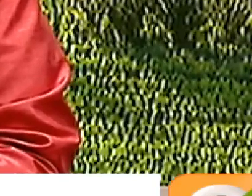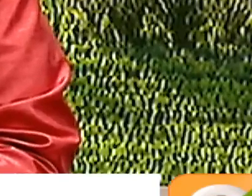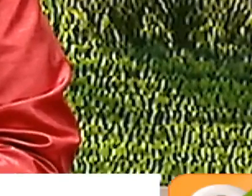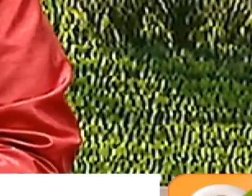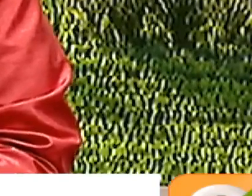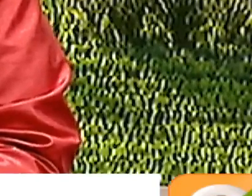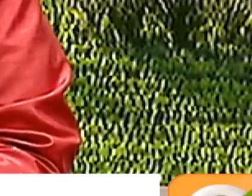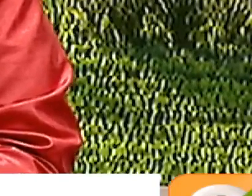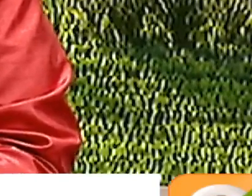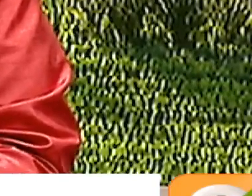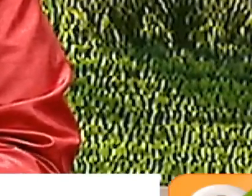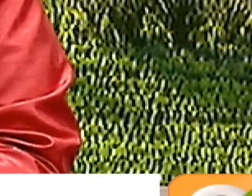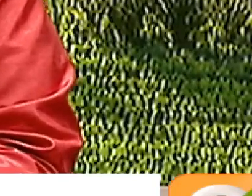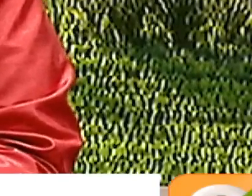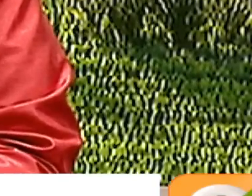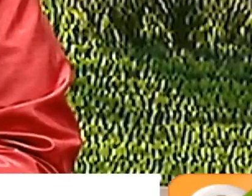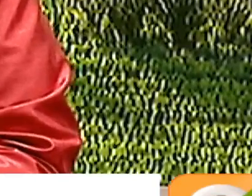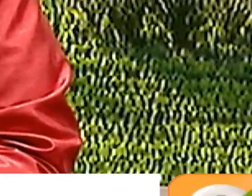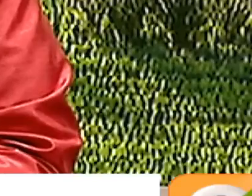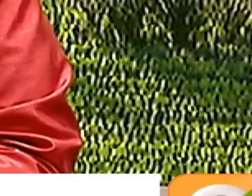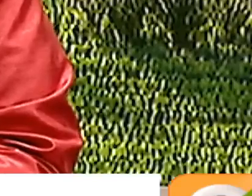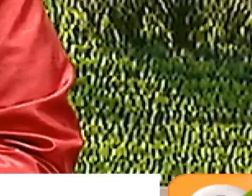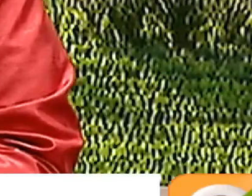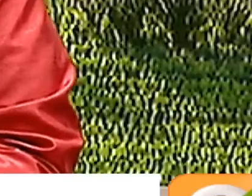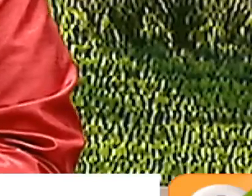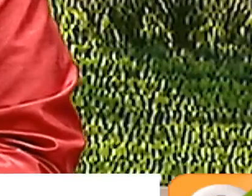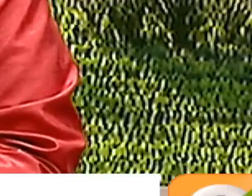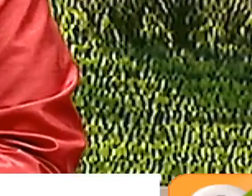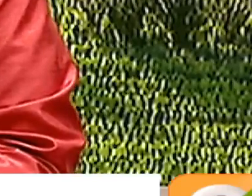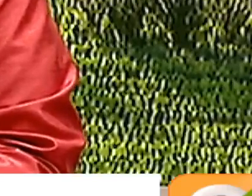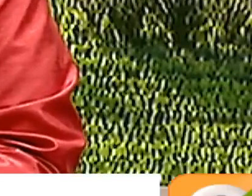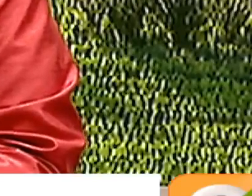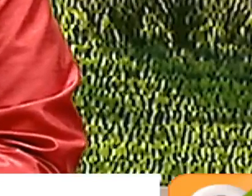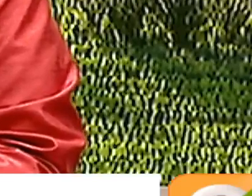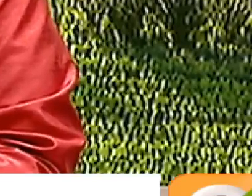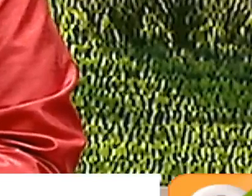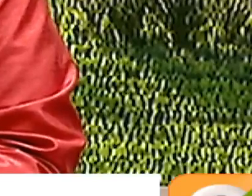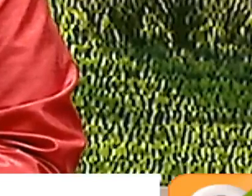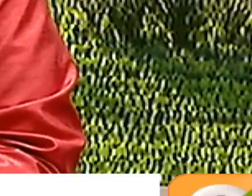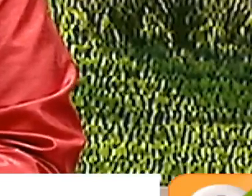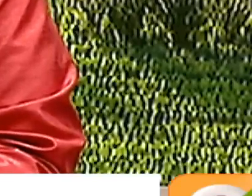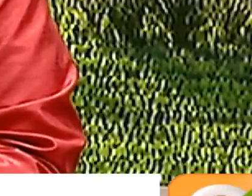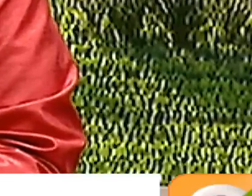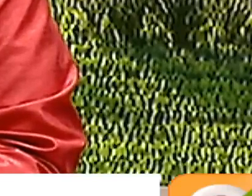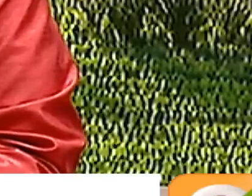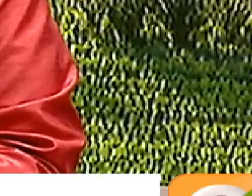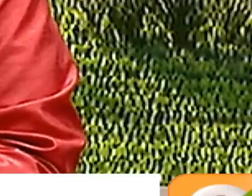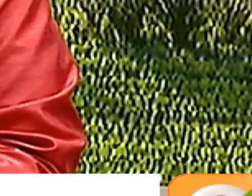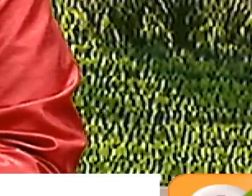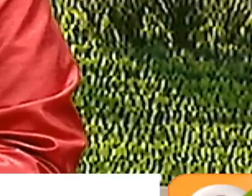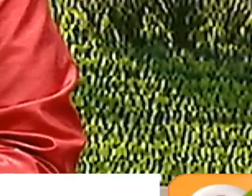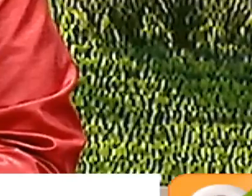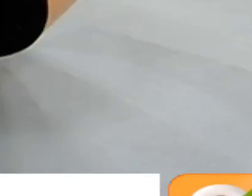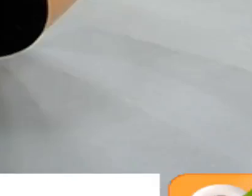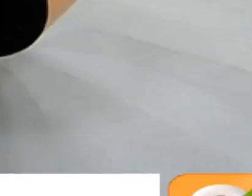them are struggling with it. So there are very many avenues where we are engaging our stakeholders. And then there's the second tweet, I don't remember the name.